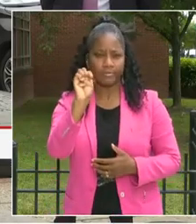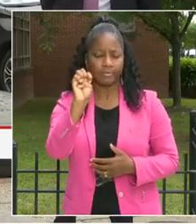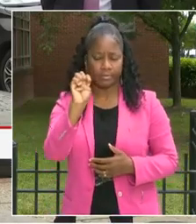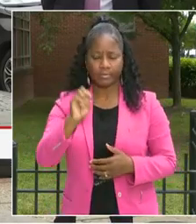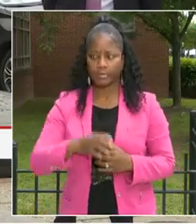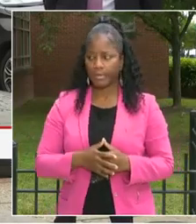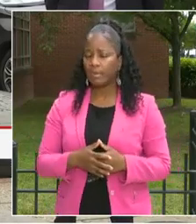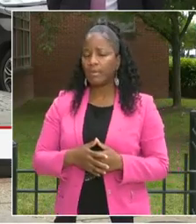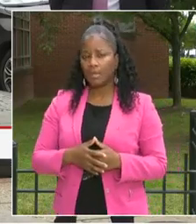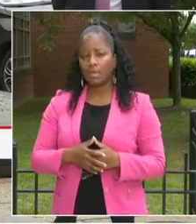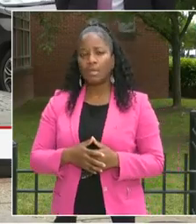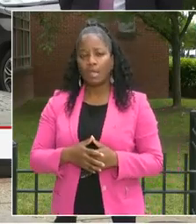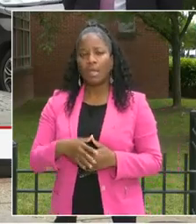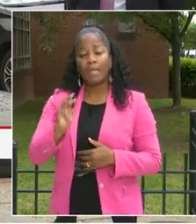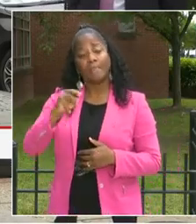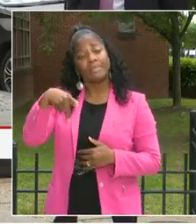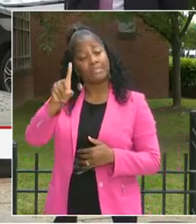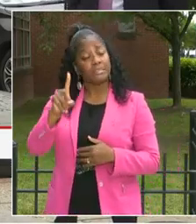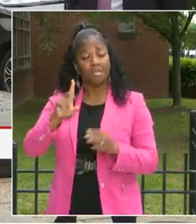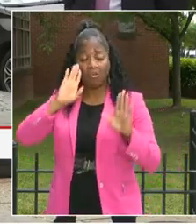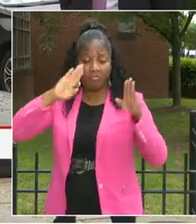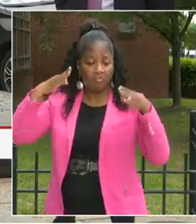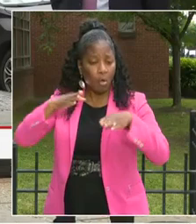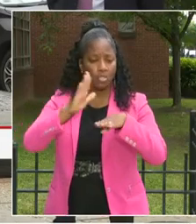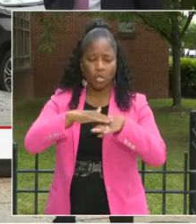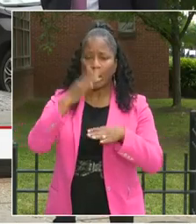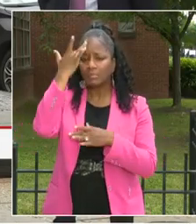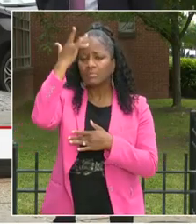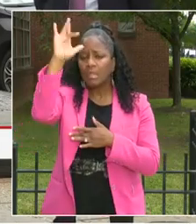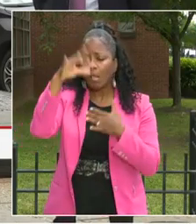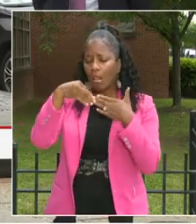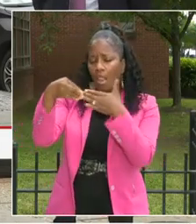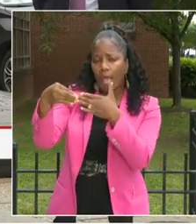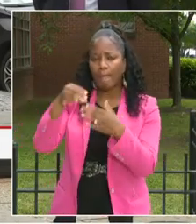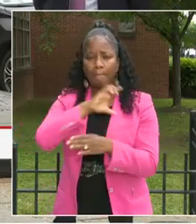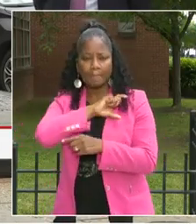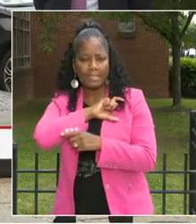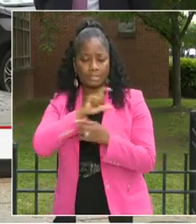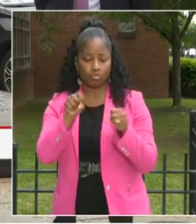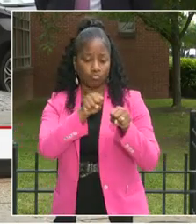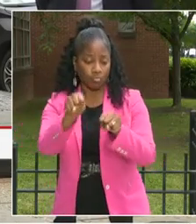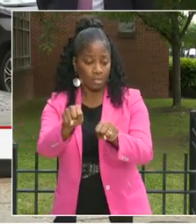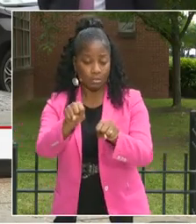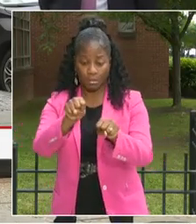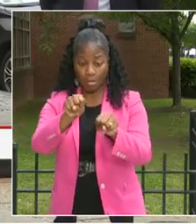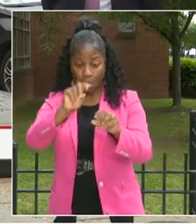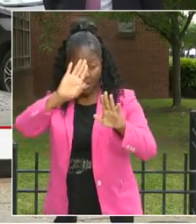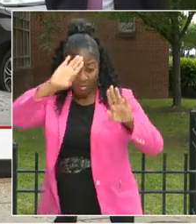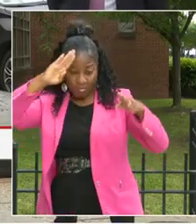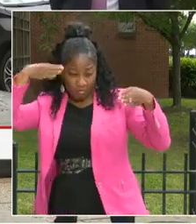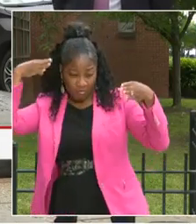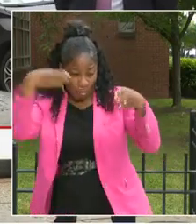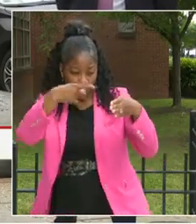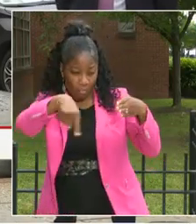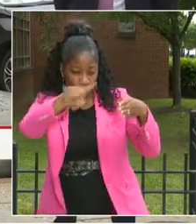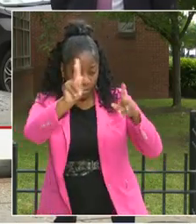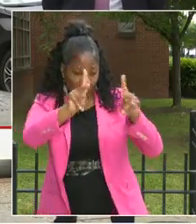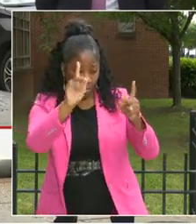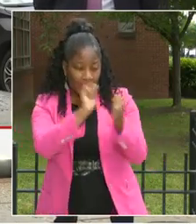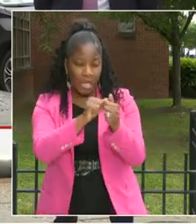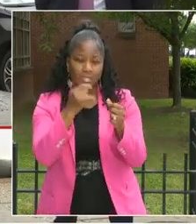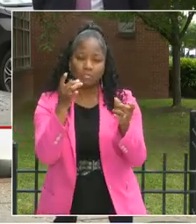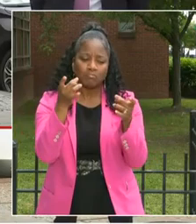MPD is intentionally focused on an intelligence-led policing strategy and targets individuals we know are committing violent acts in